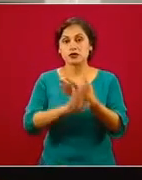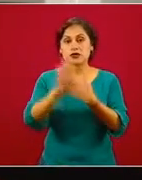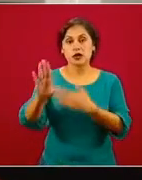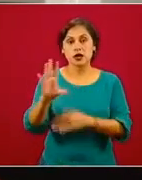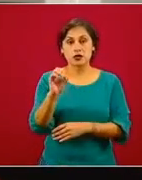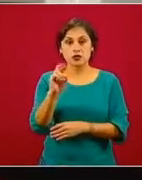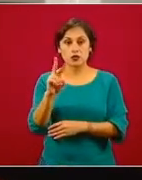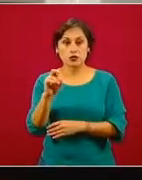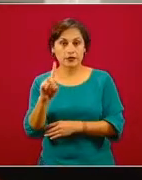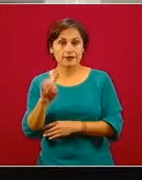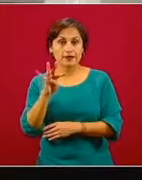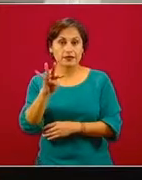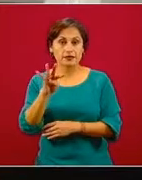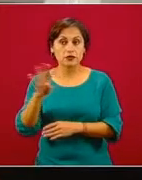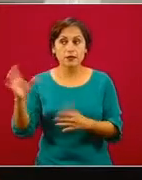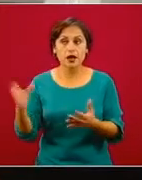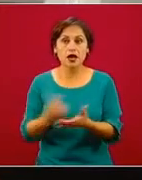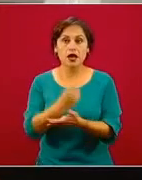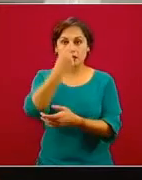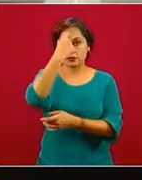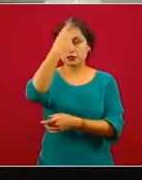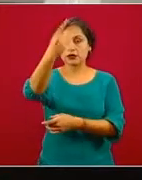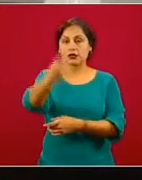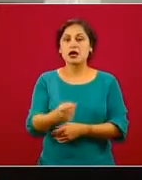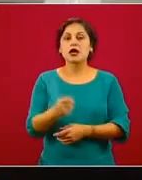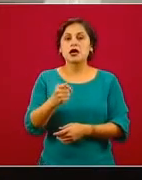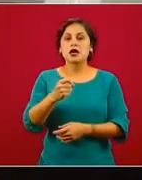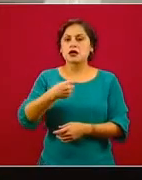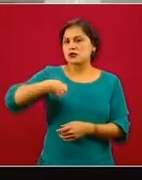continue to abide by. But what if